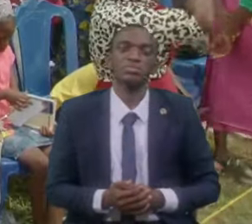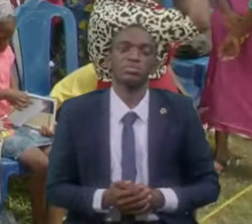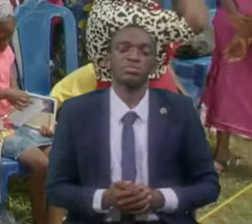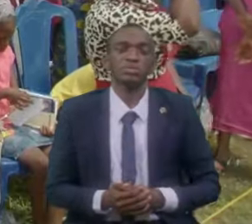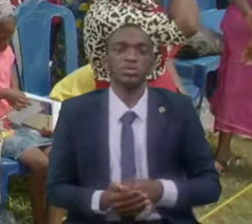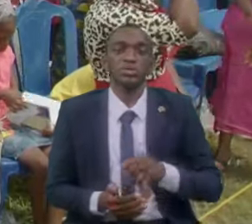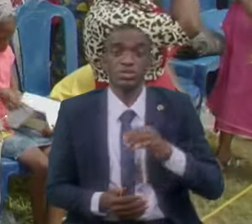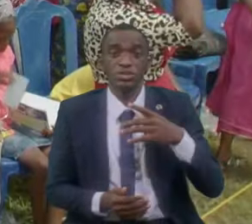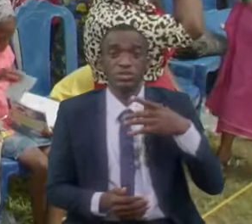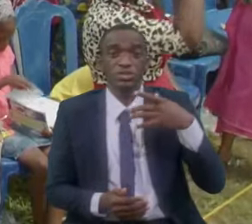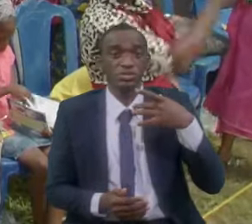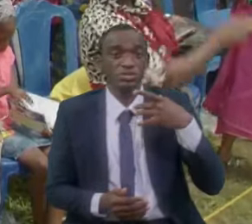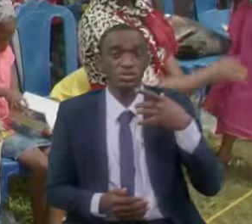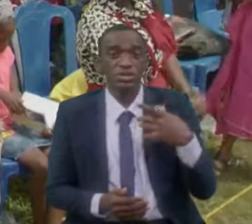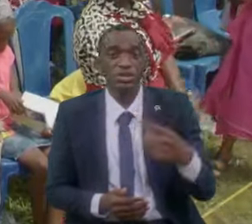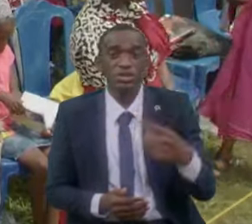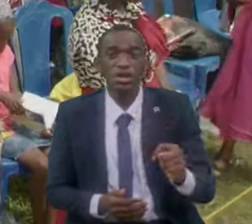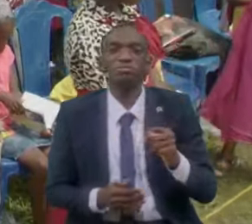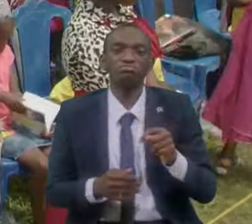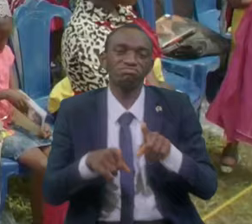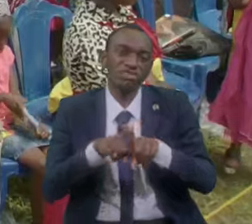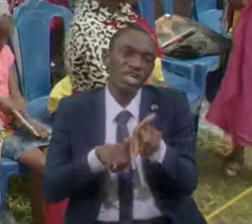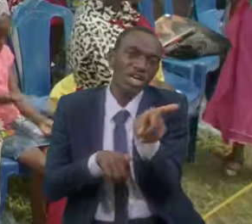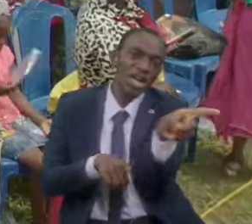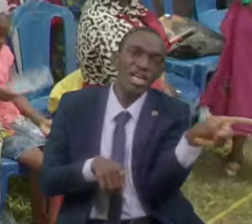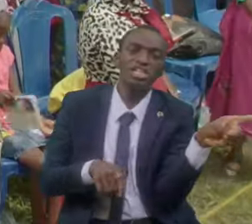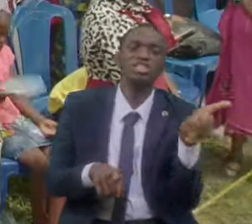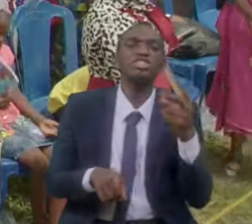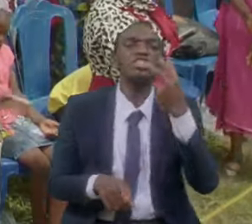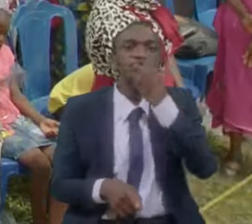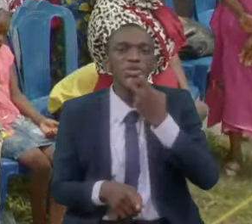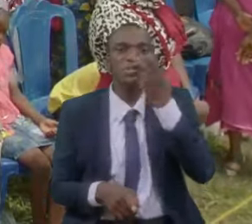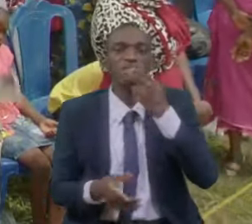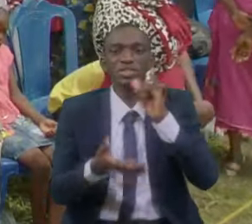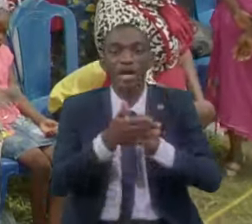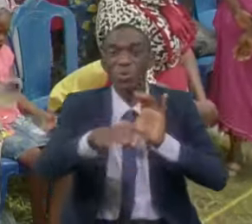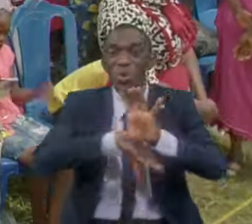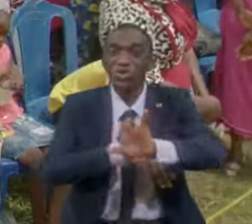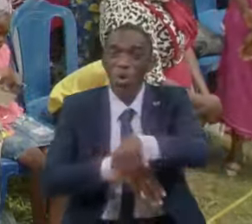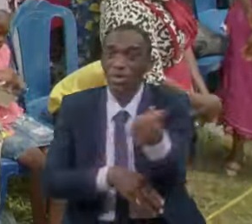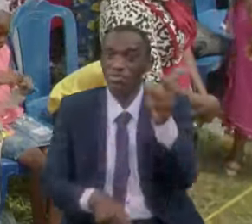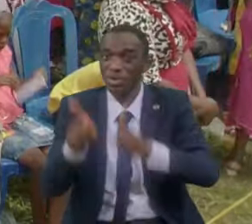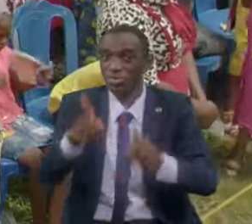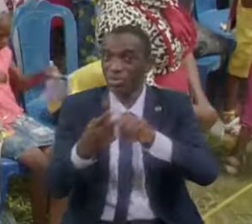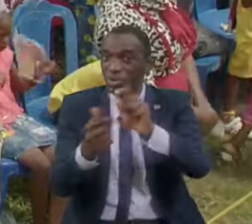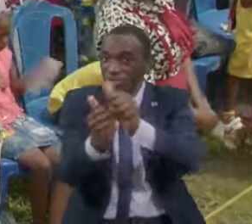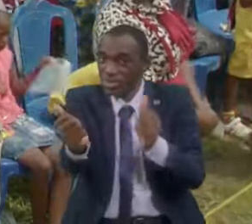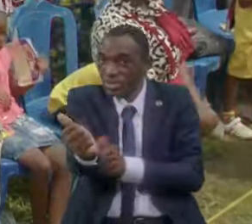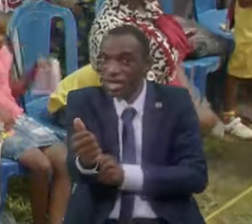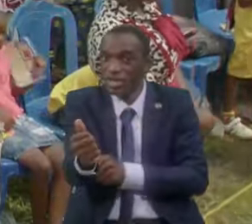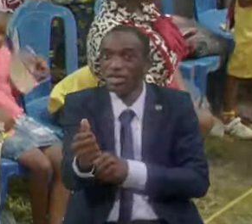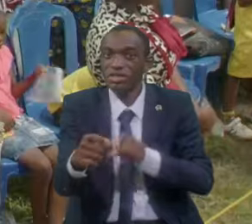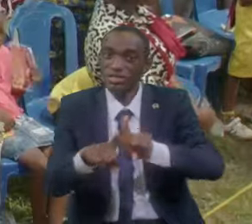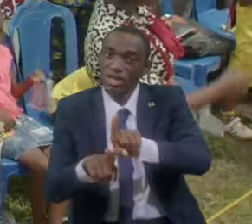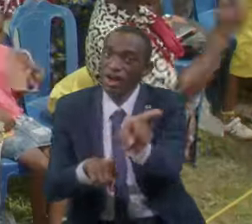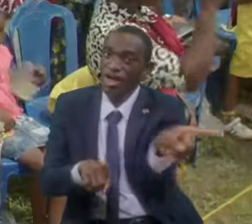Derailing speech that derails others from the path they ought